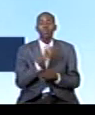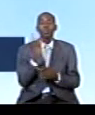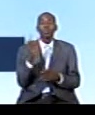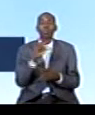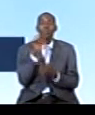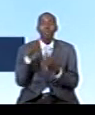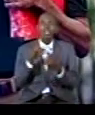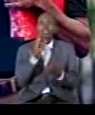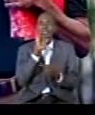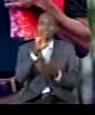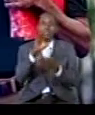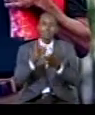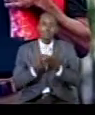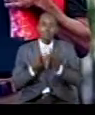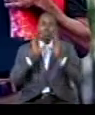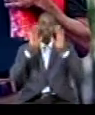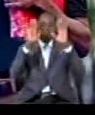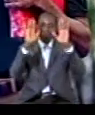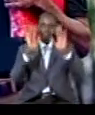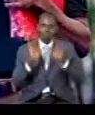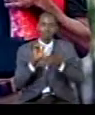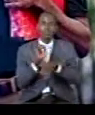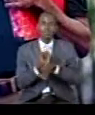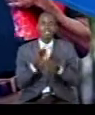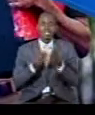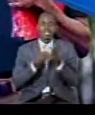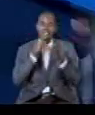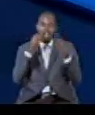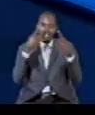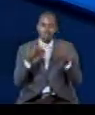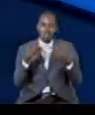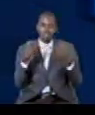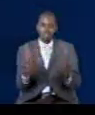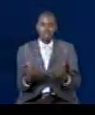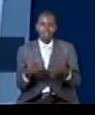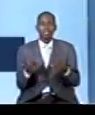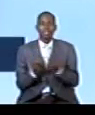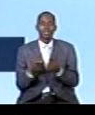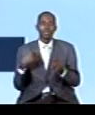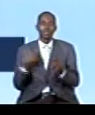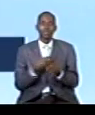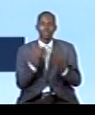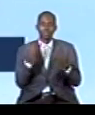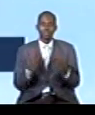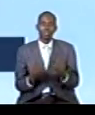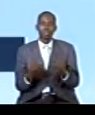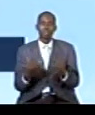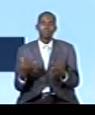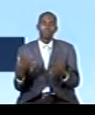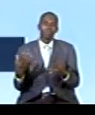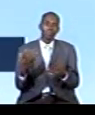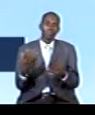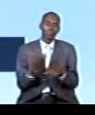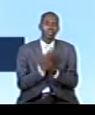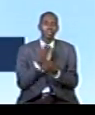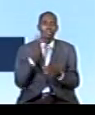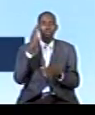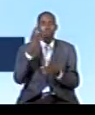miracle? It's happening now as we finally take this testimony from the United Kingdom